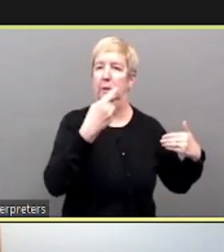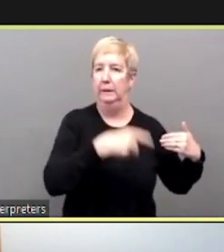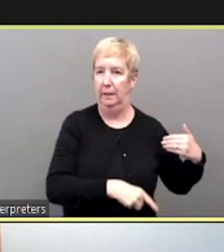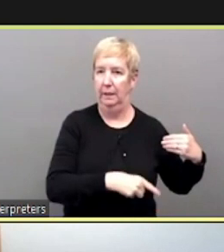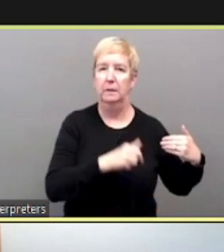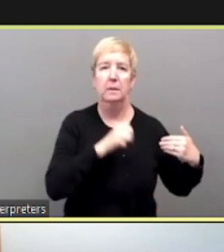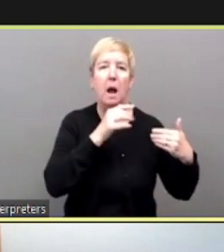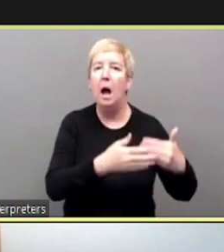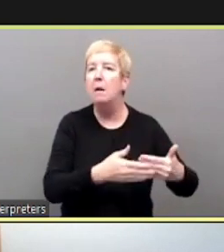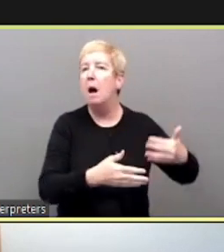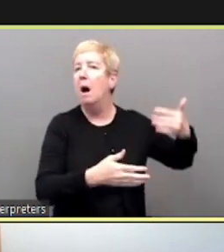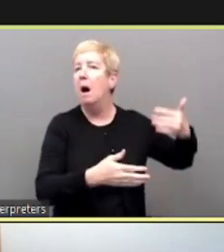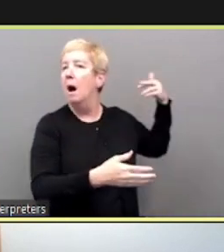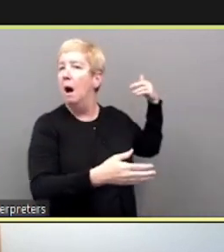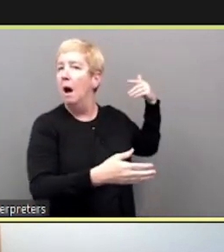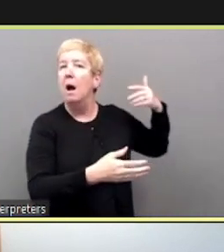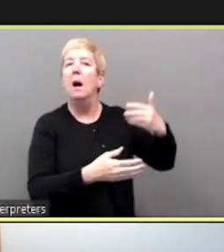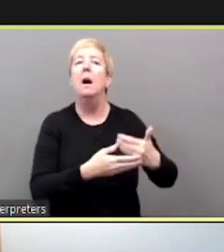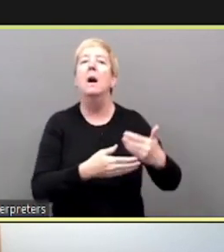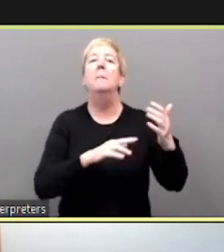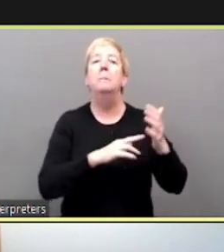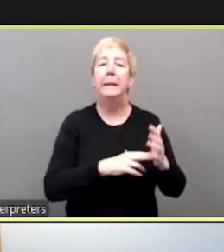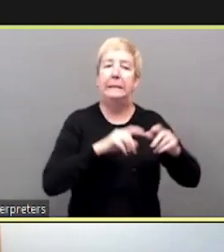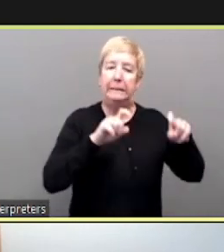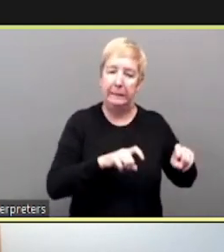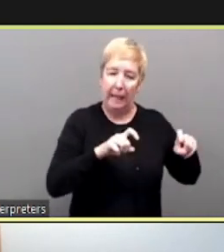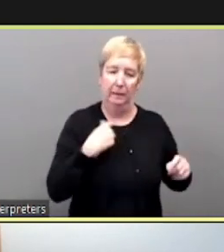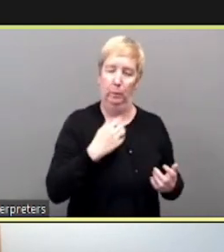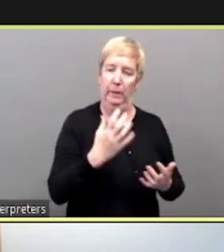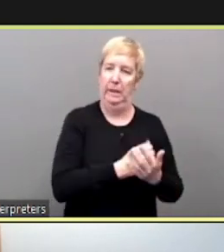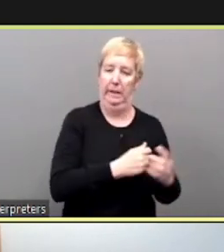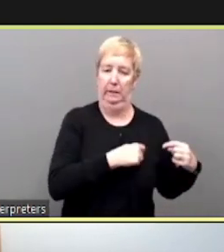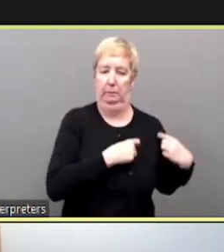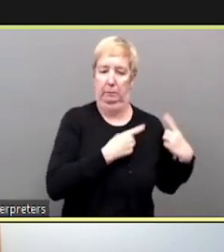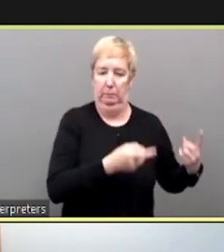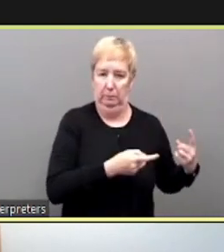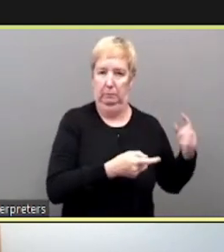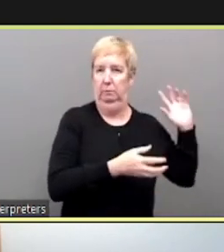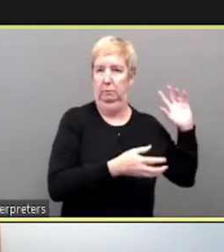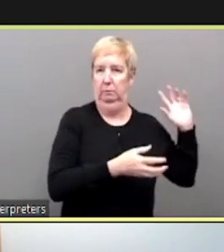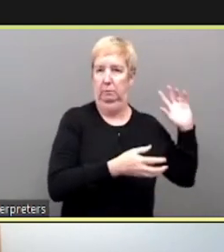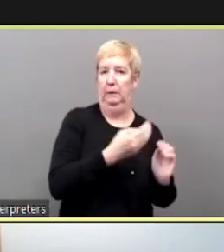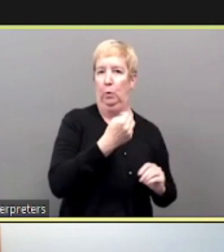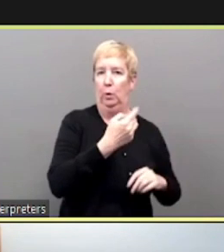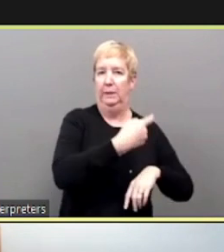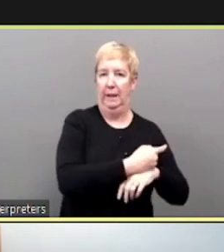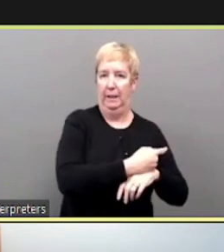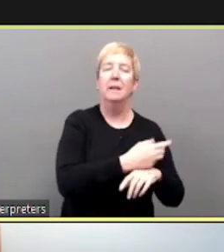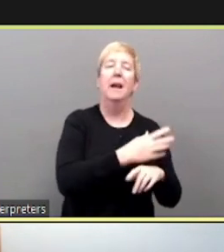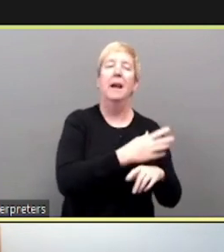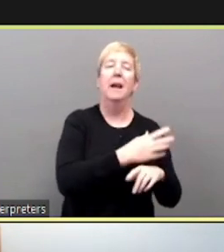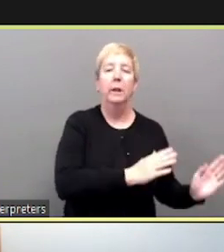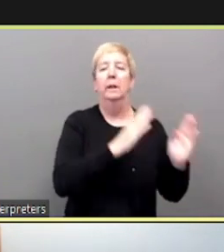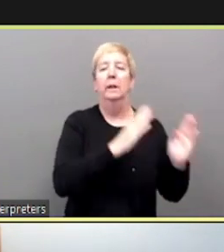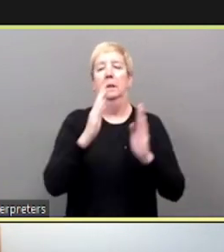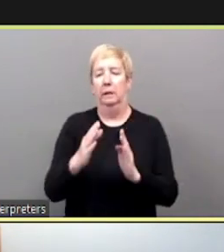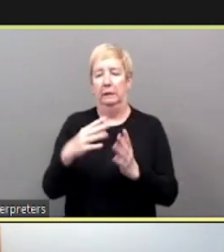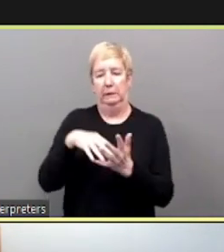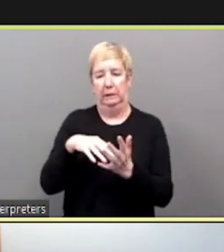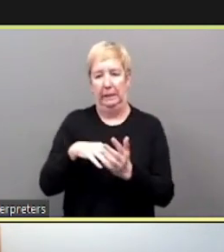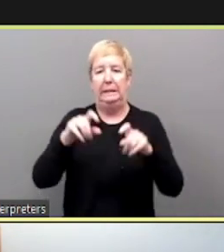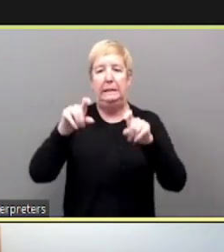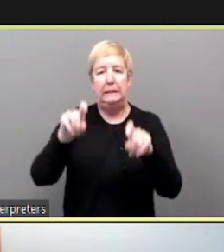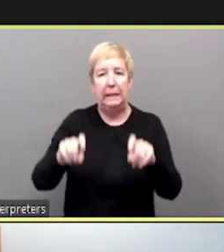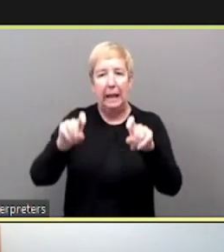were specimens collected in that 14-day period. And then we also look at test percent positivity. So we've come up